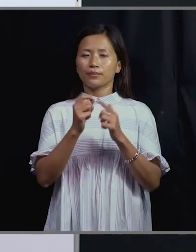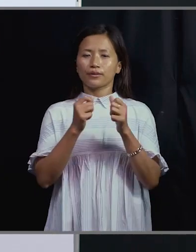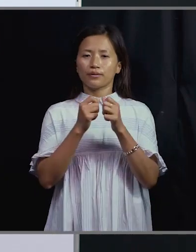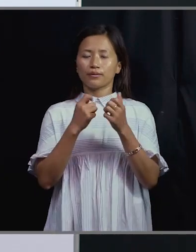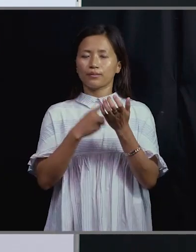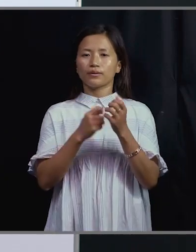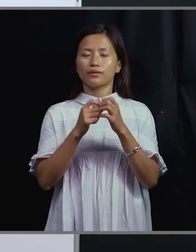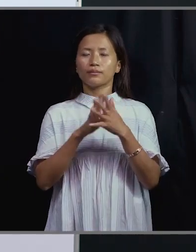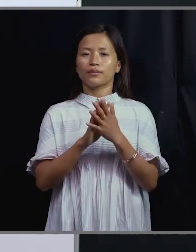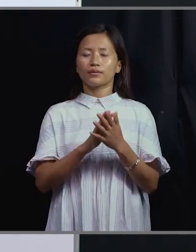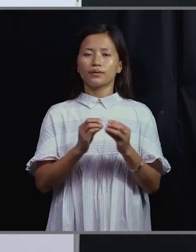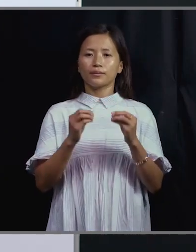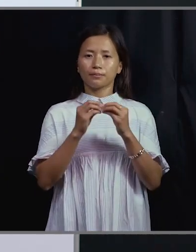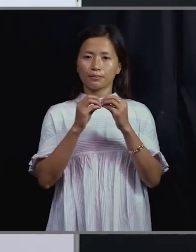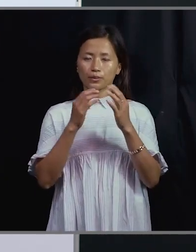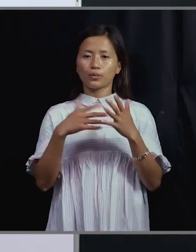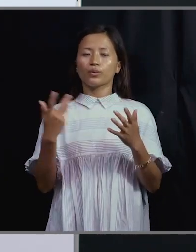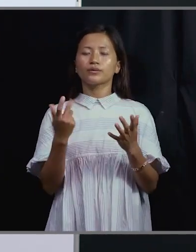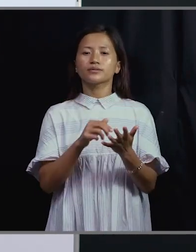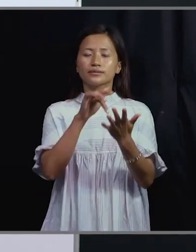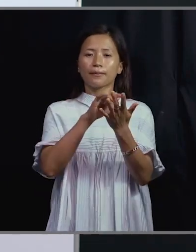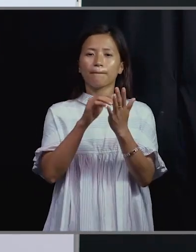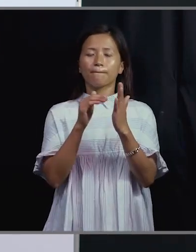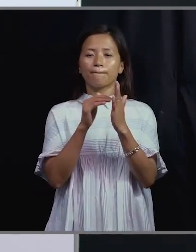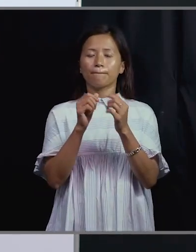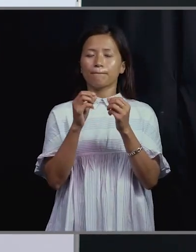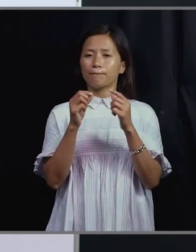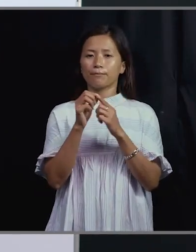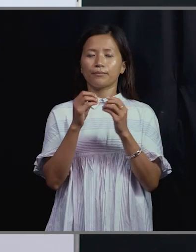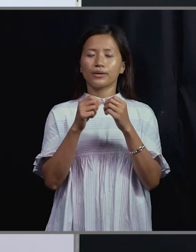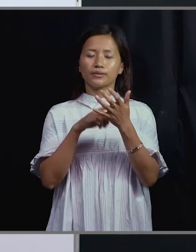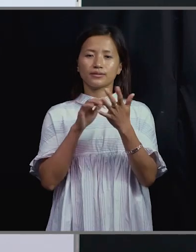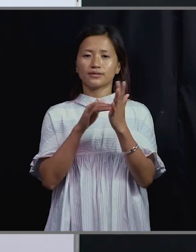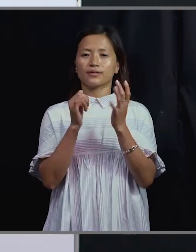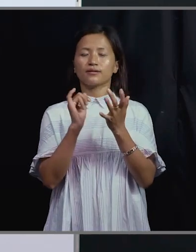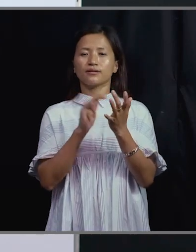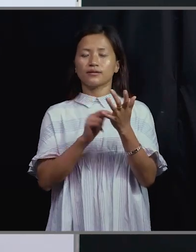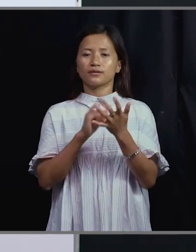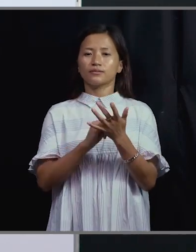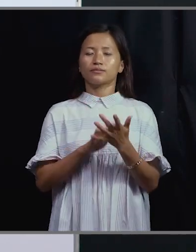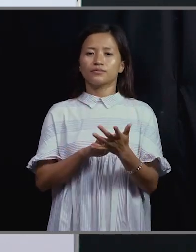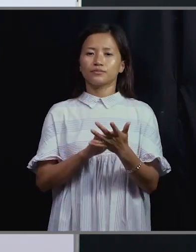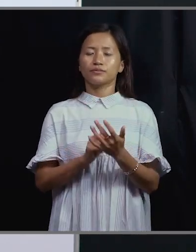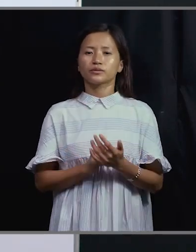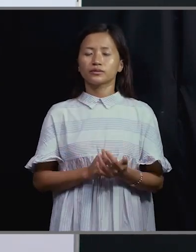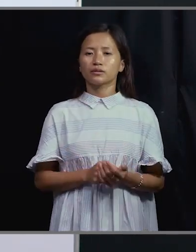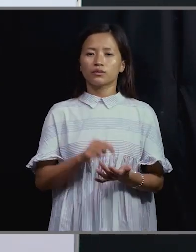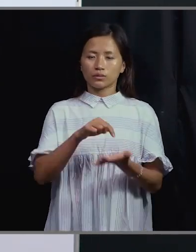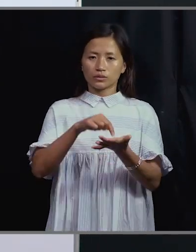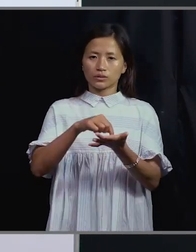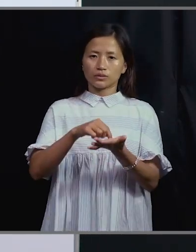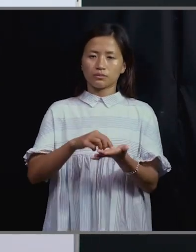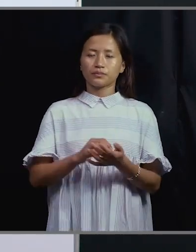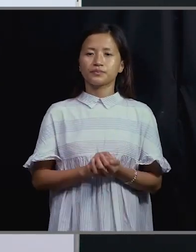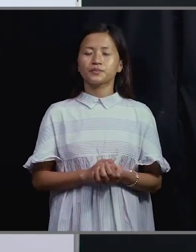positions, whereas in benzene, the substitution can take place at any of these positions easily. The other